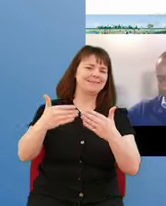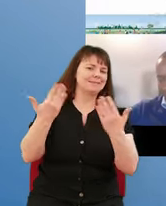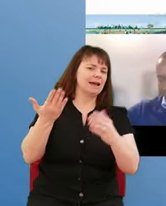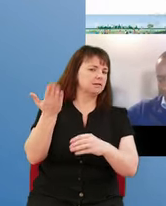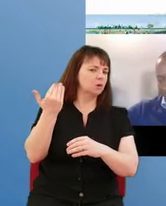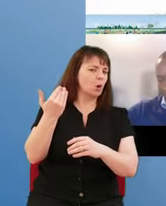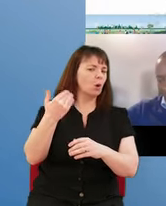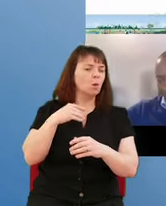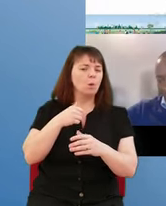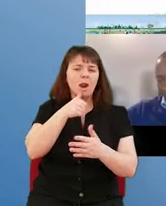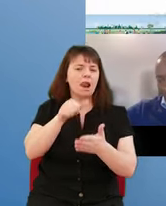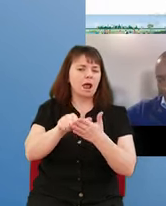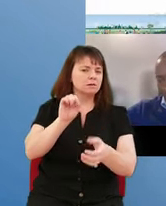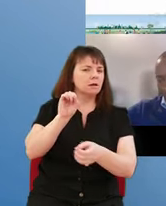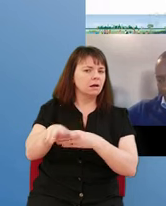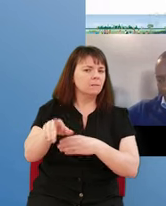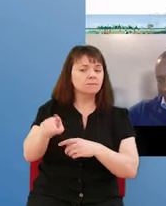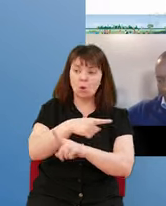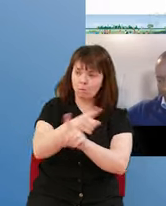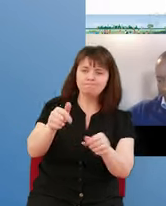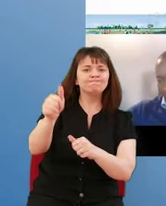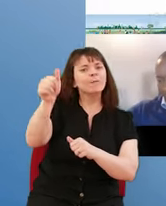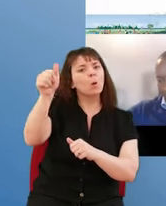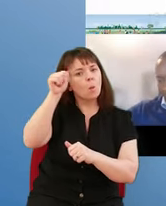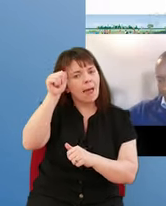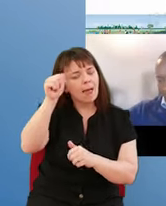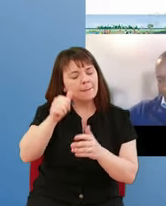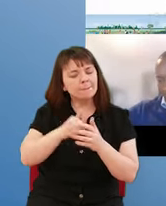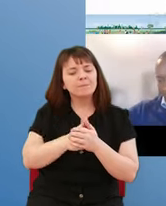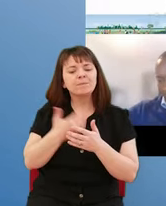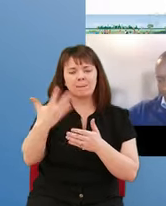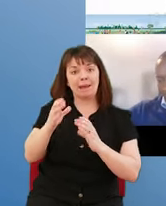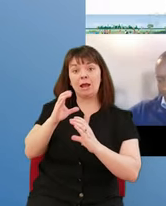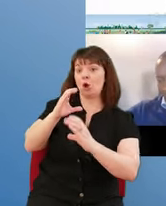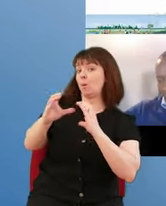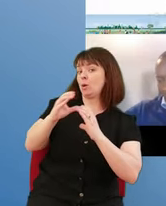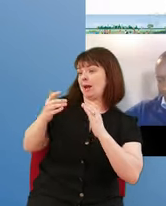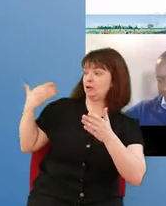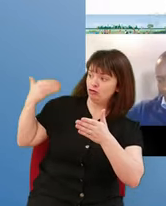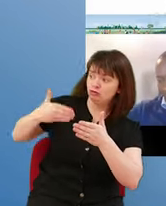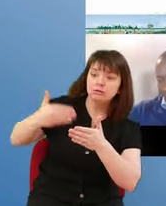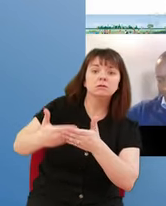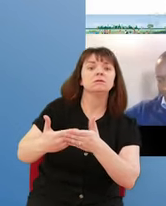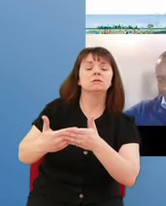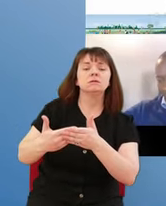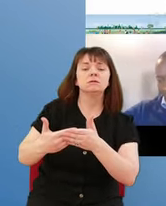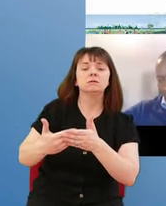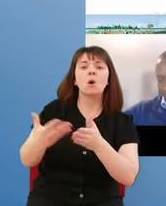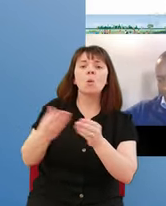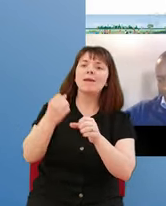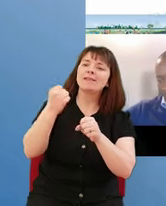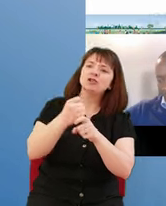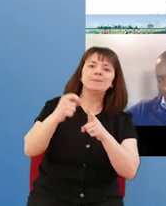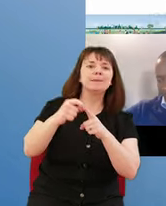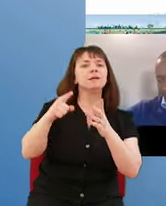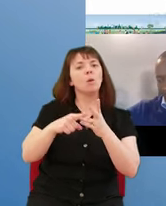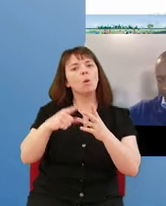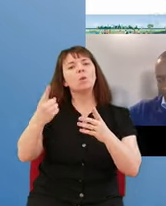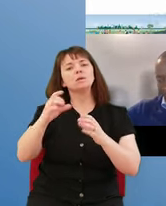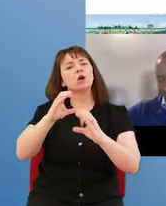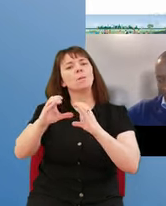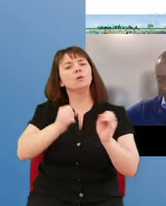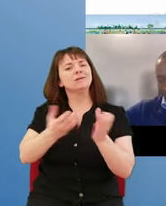then, both community providers and GPPOs. So we know that it's landed and been received, and they are supportive. With regards to the EIAs